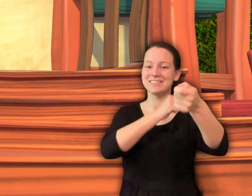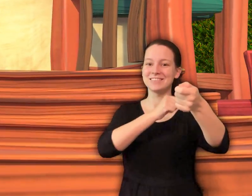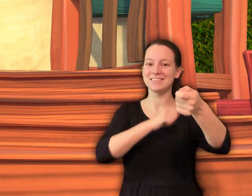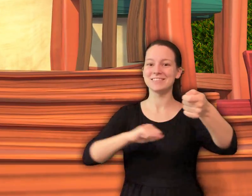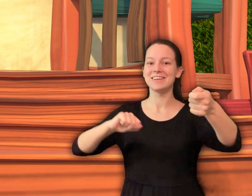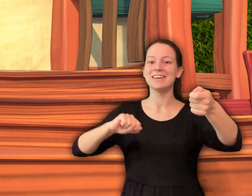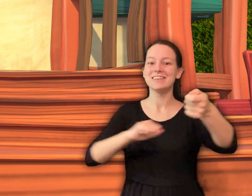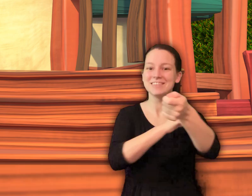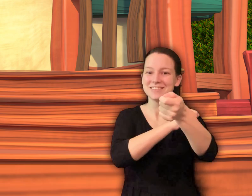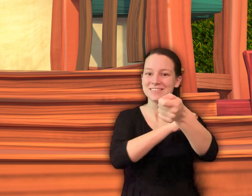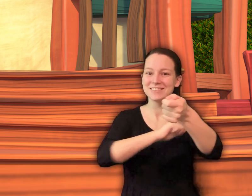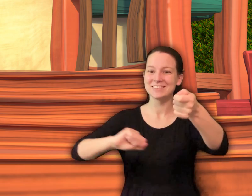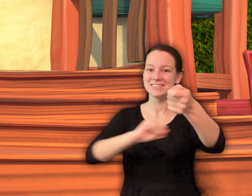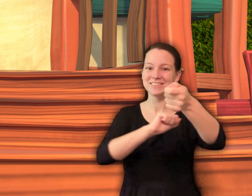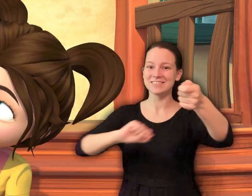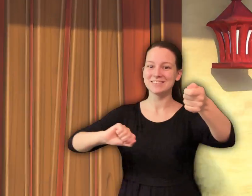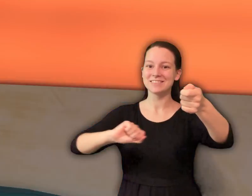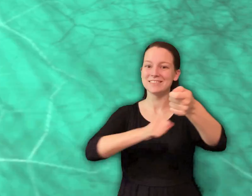spider